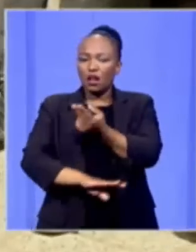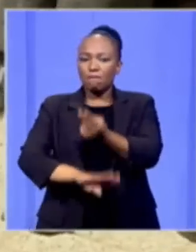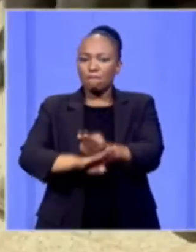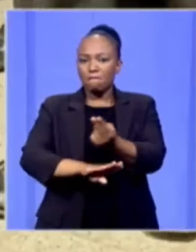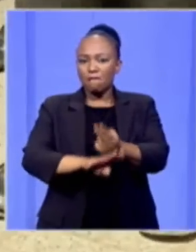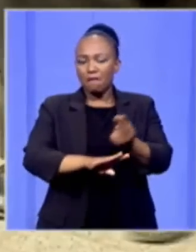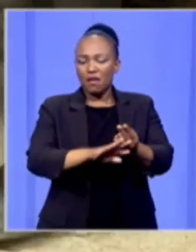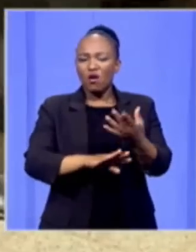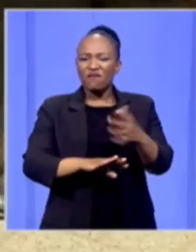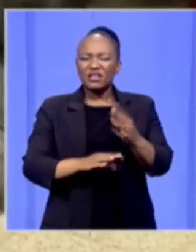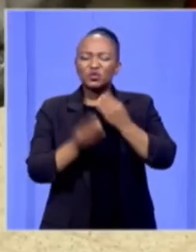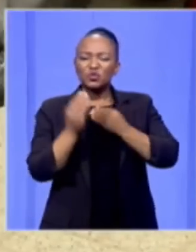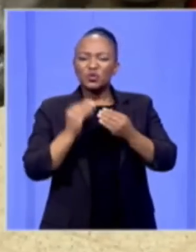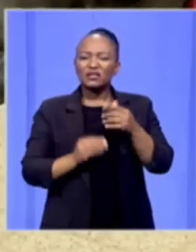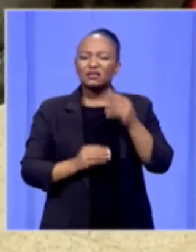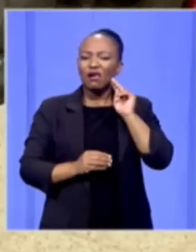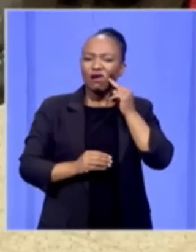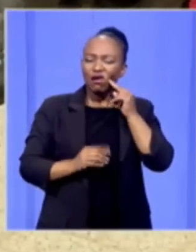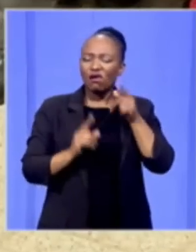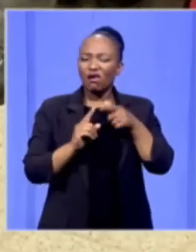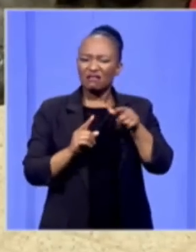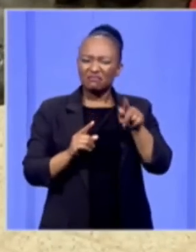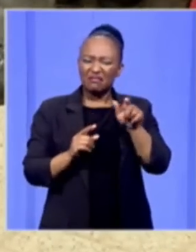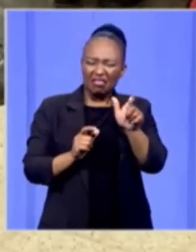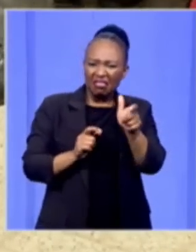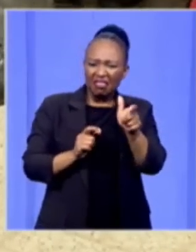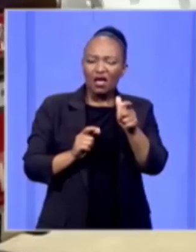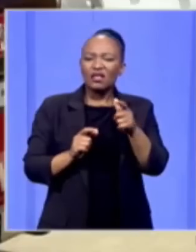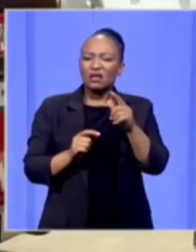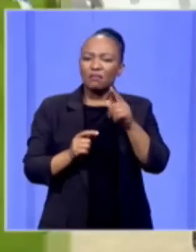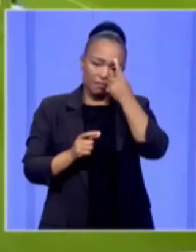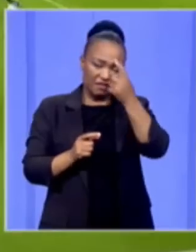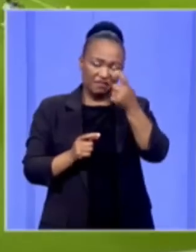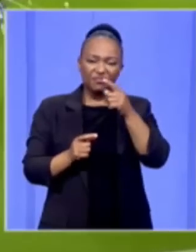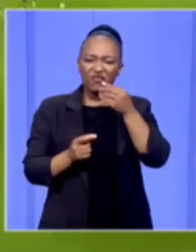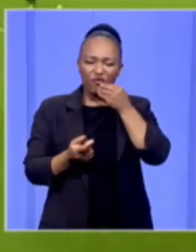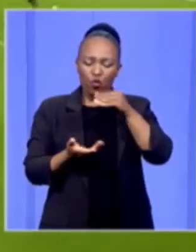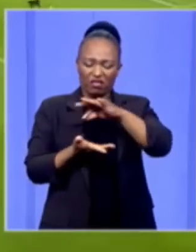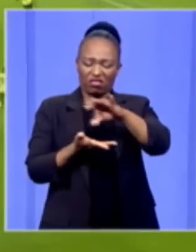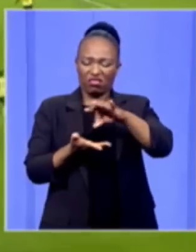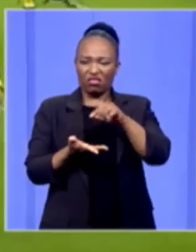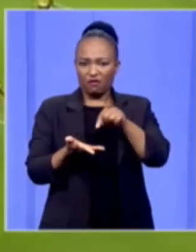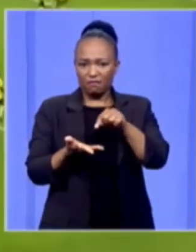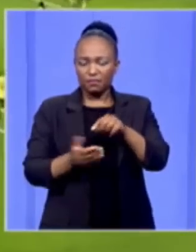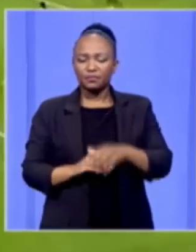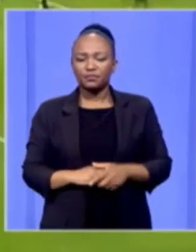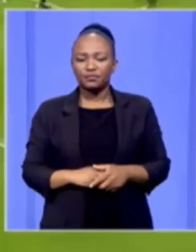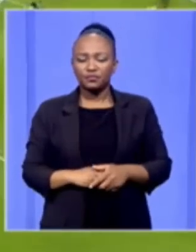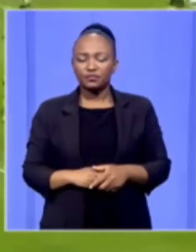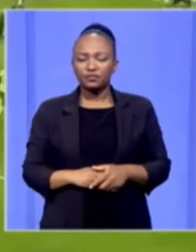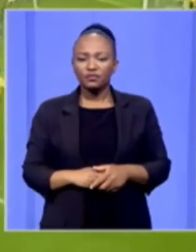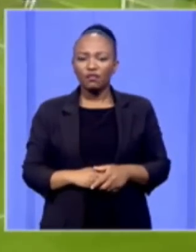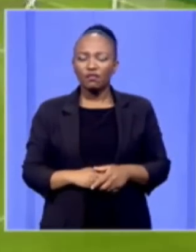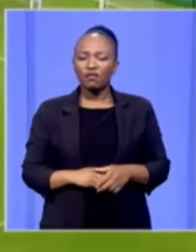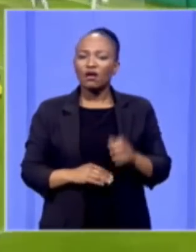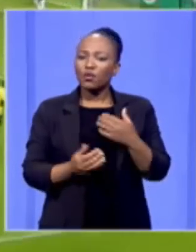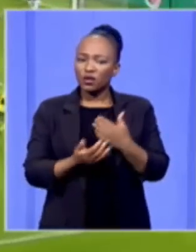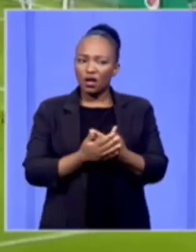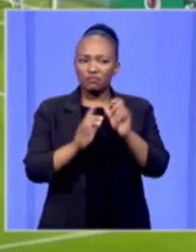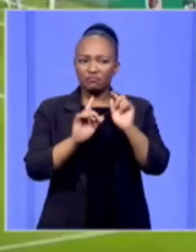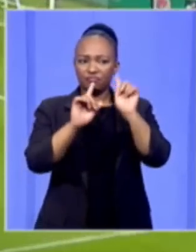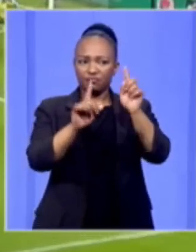tse ho belelwang hore di ne di na le tjhefu. We can beat Uganda even if we have to go to Uganda. At